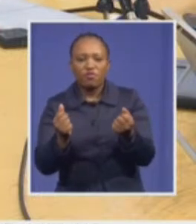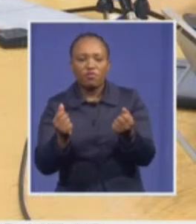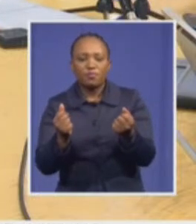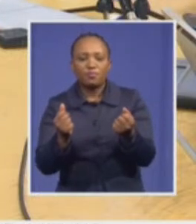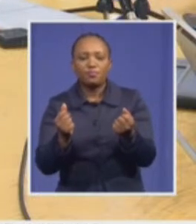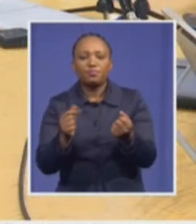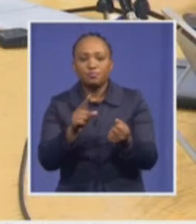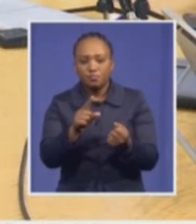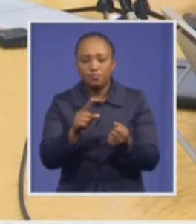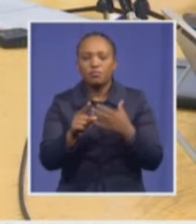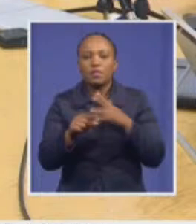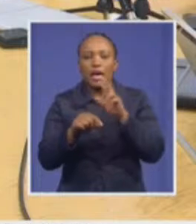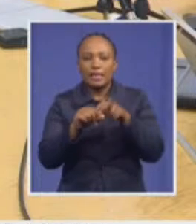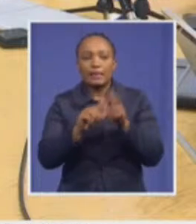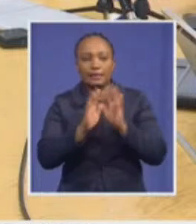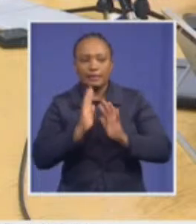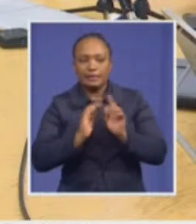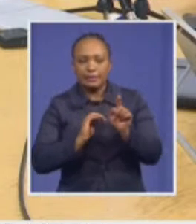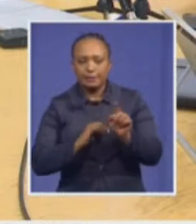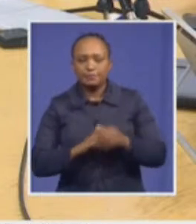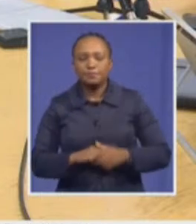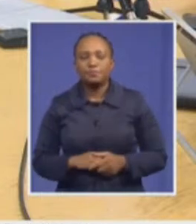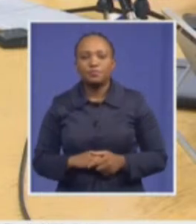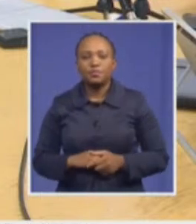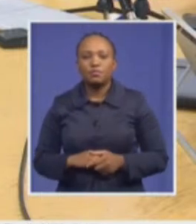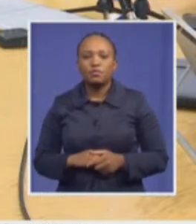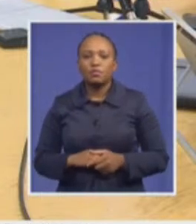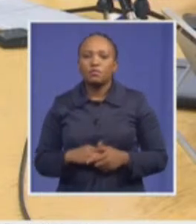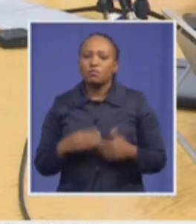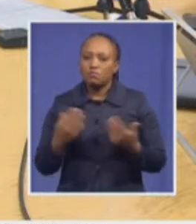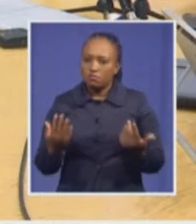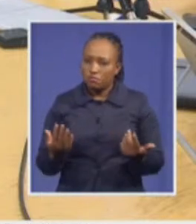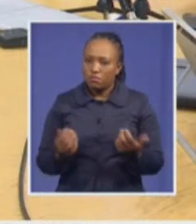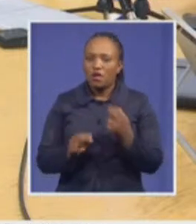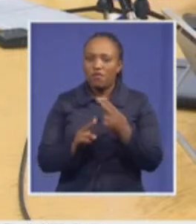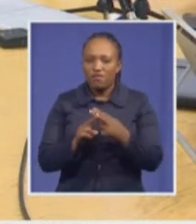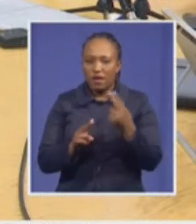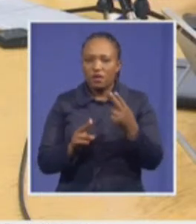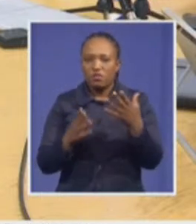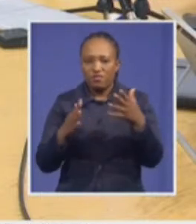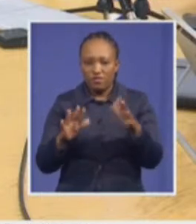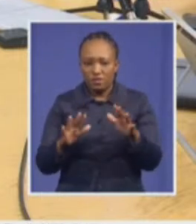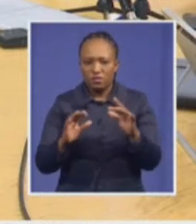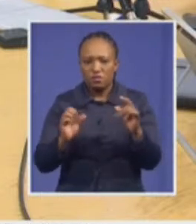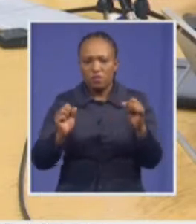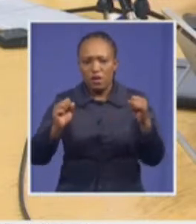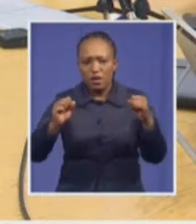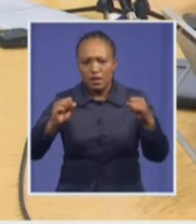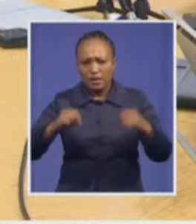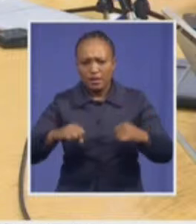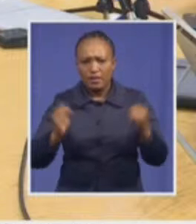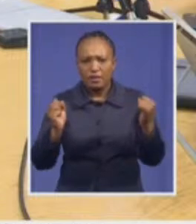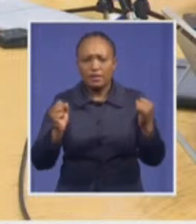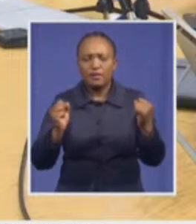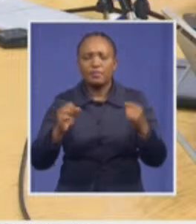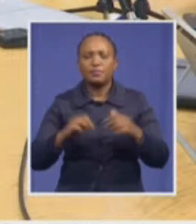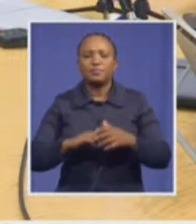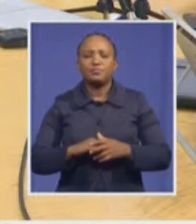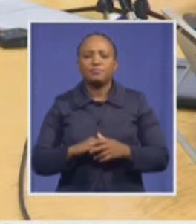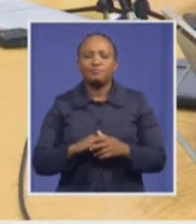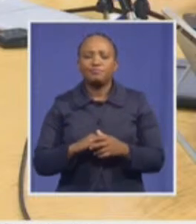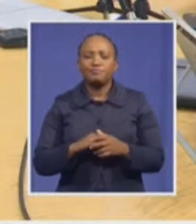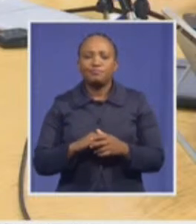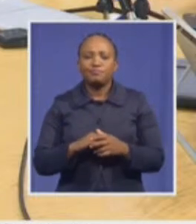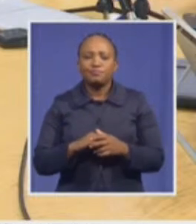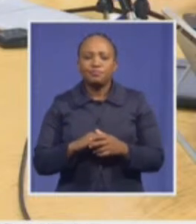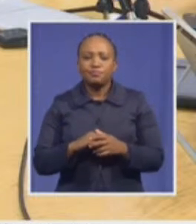we're agreed we're going to settle the issue. Yeah. And all that we are doing is to tidy up the